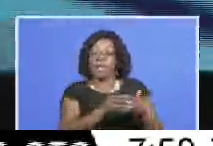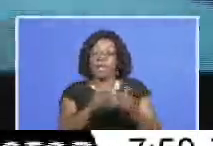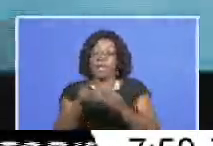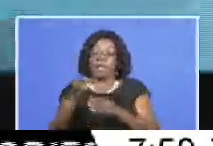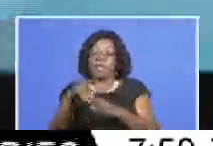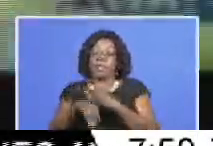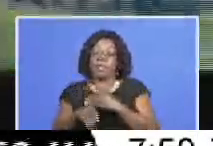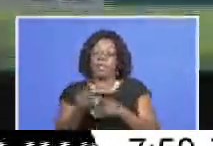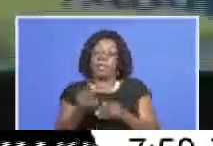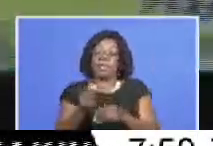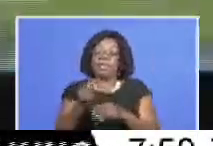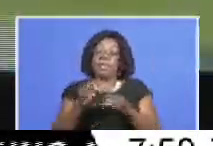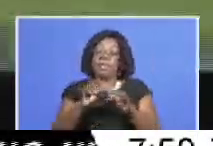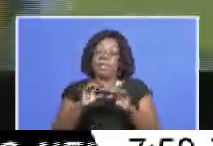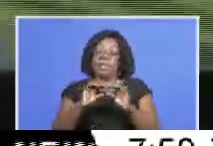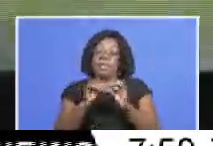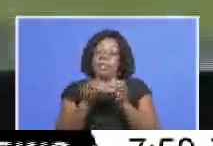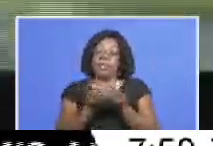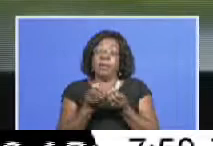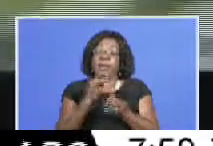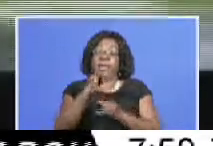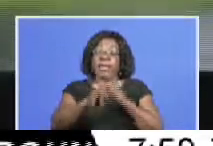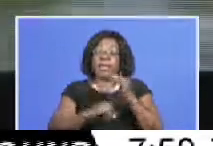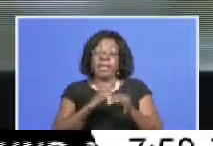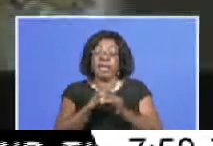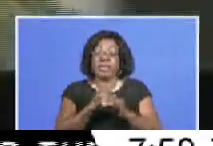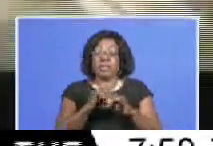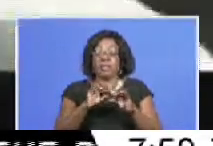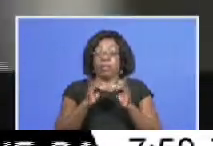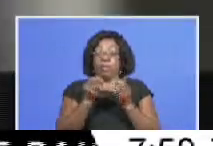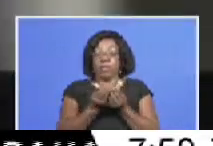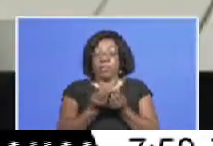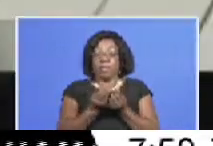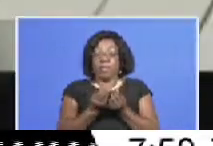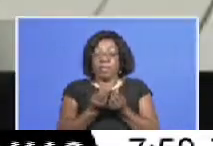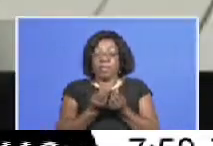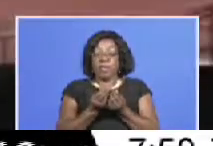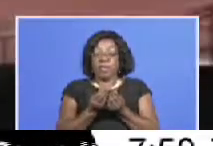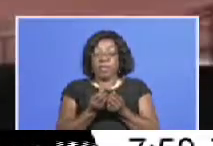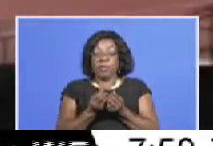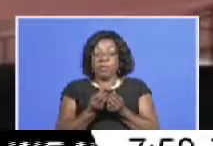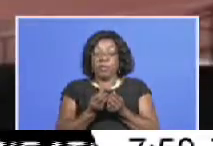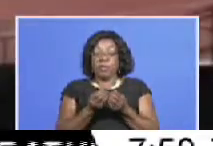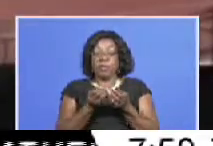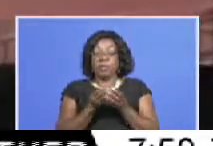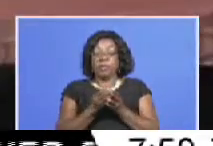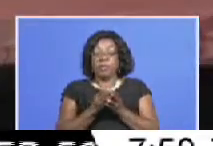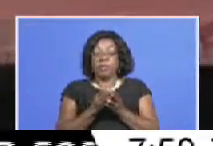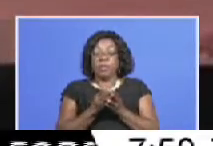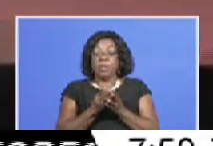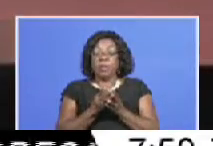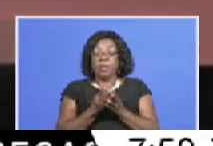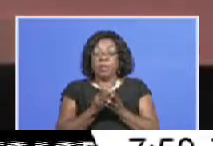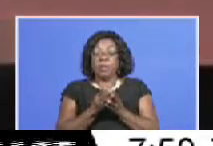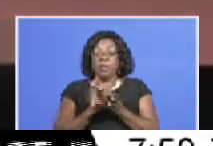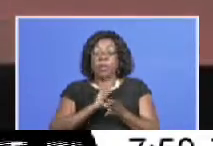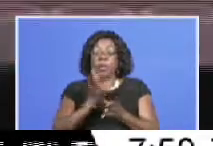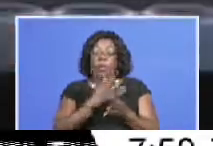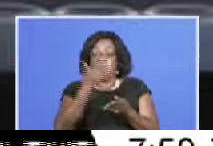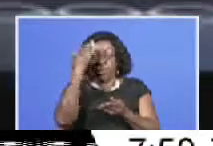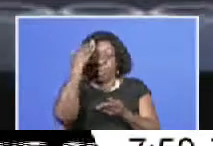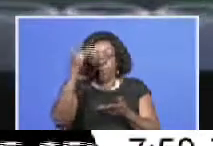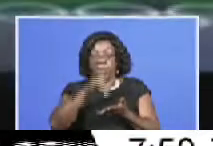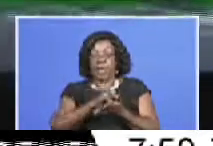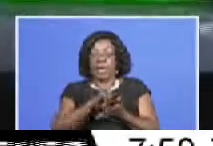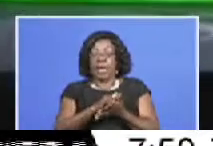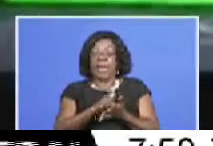obviously we knew that the investment that Tokyo had placed in these Games was in the billions of dollars. So we knew at the end of the